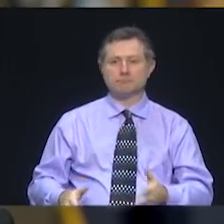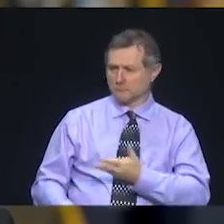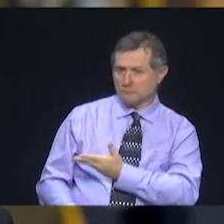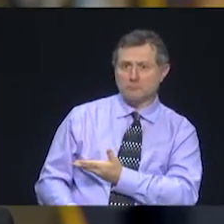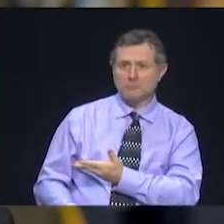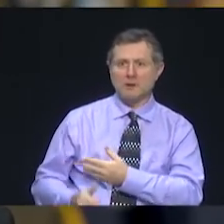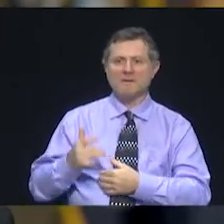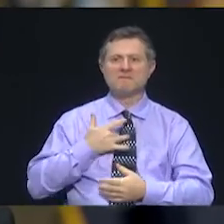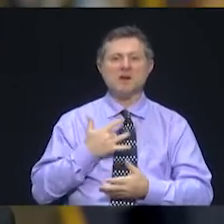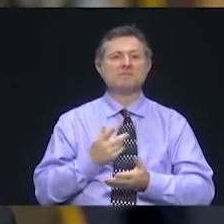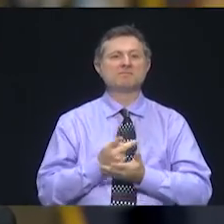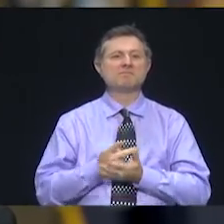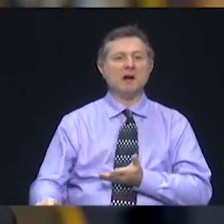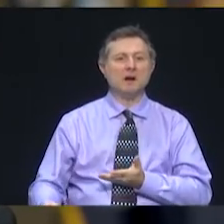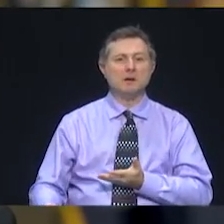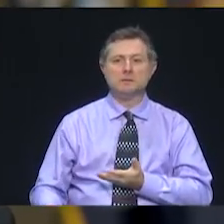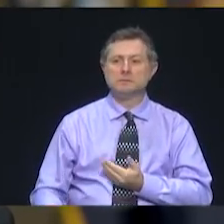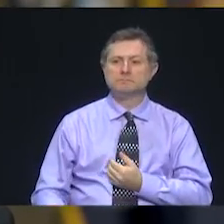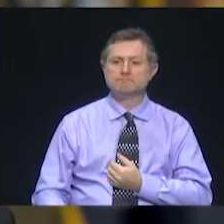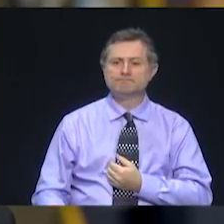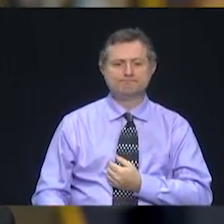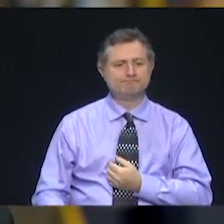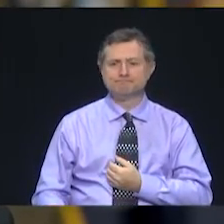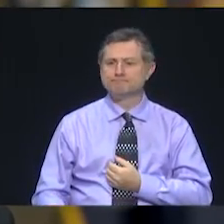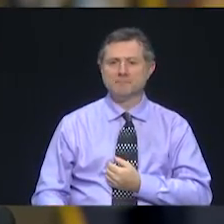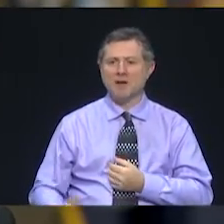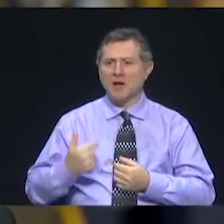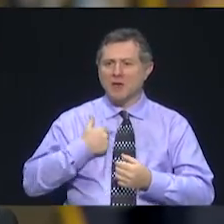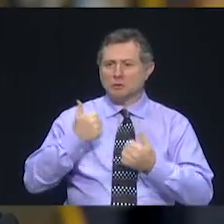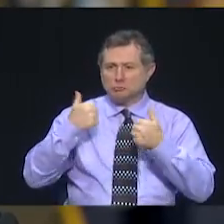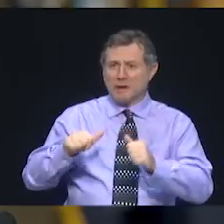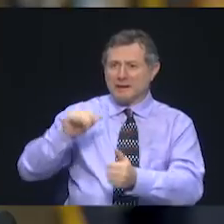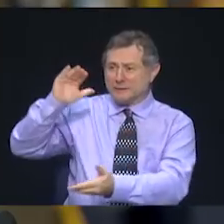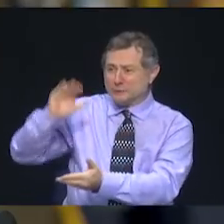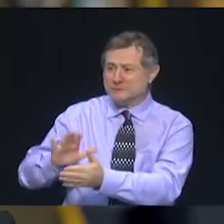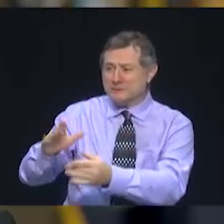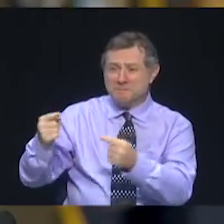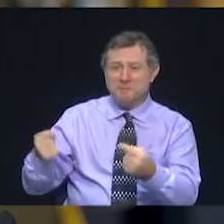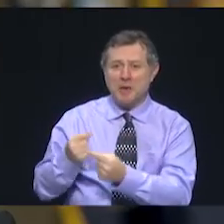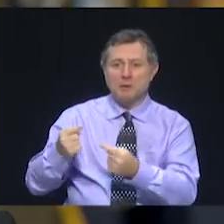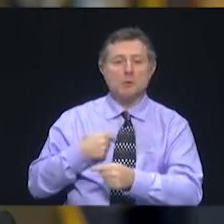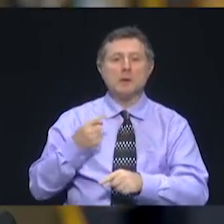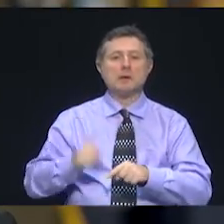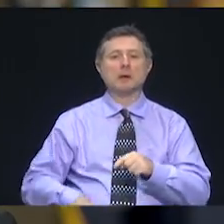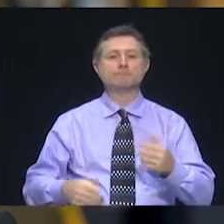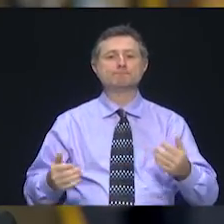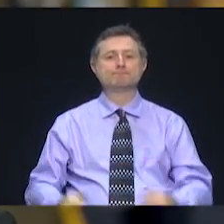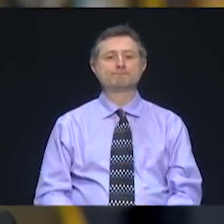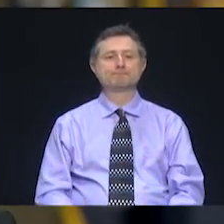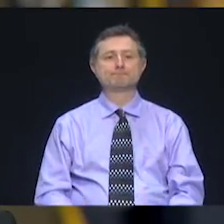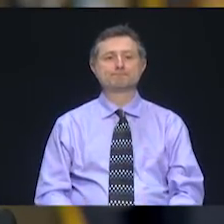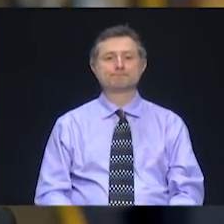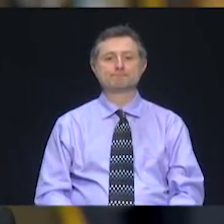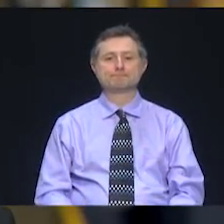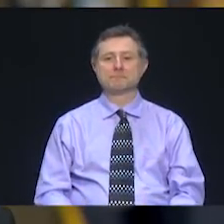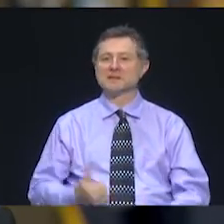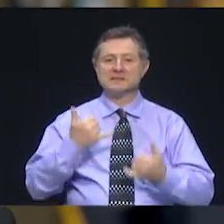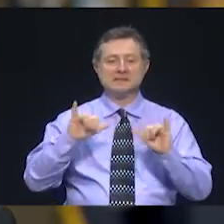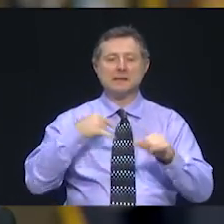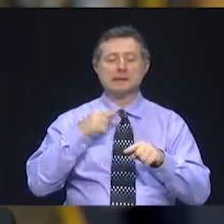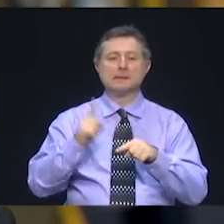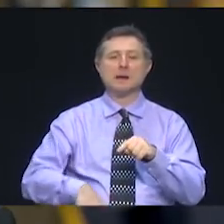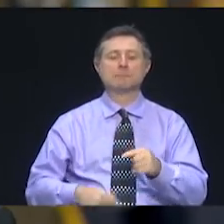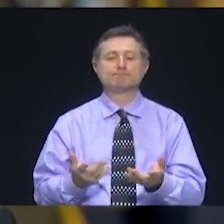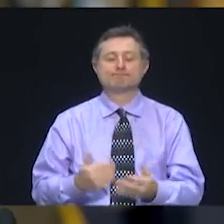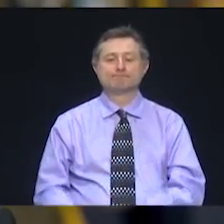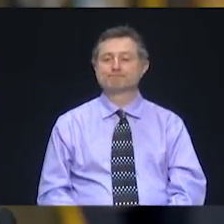her. I couldn't take the pain away. I still can't. And this